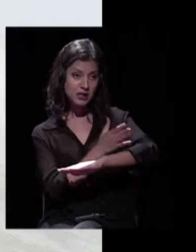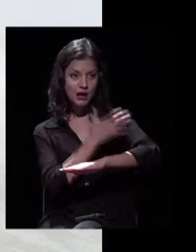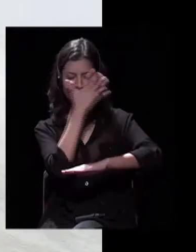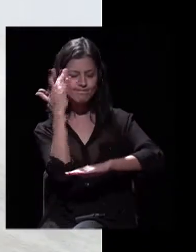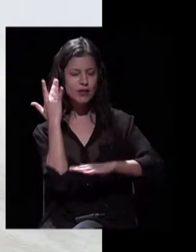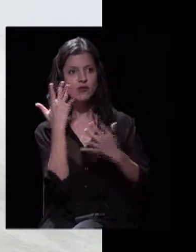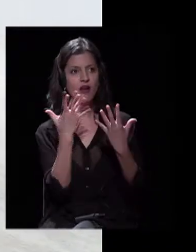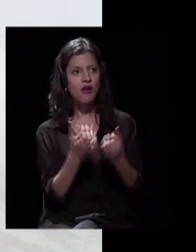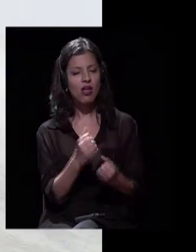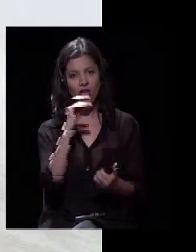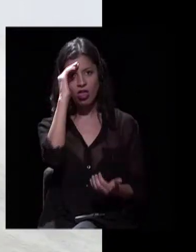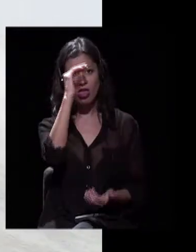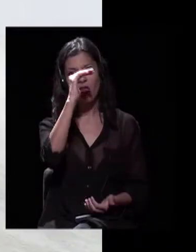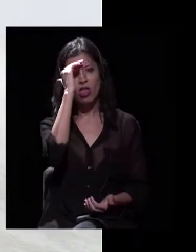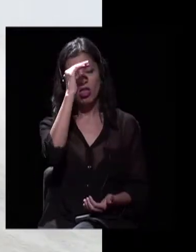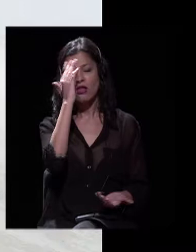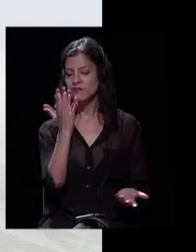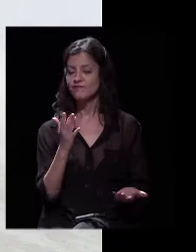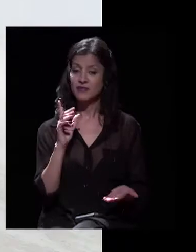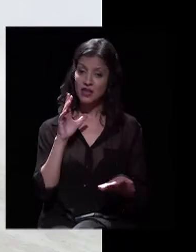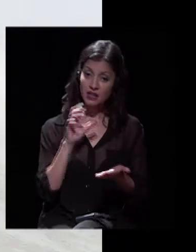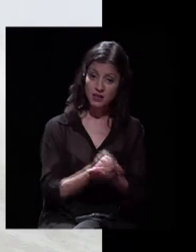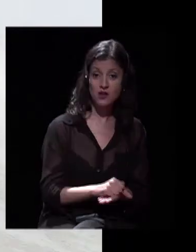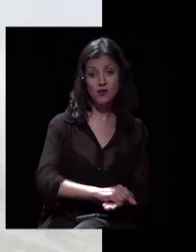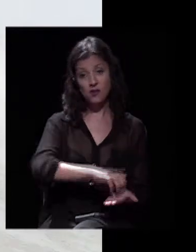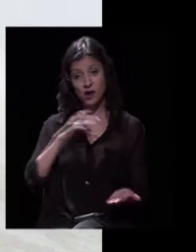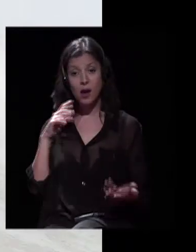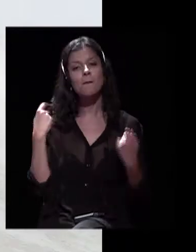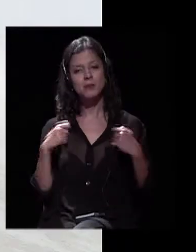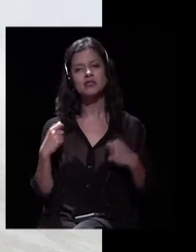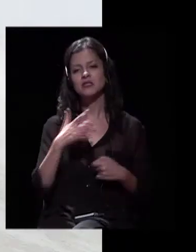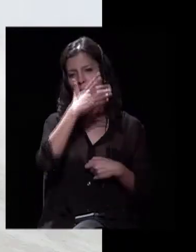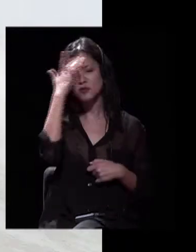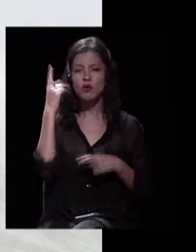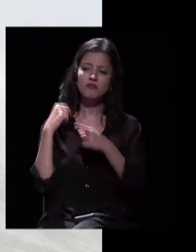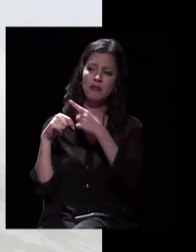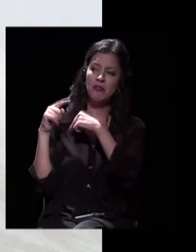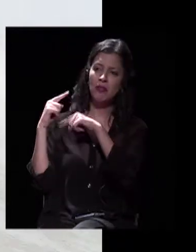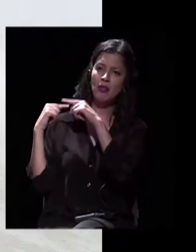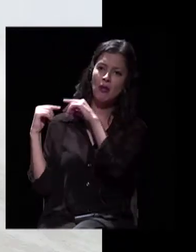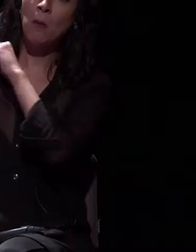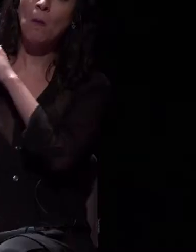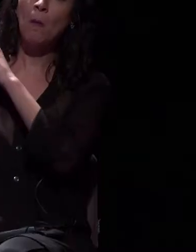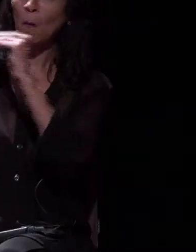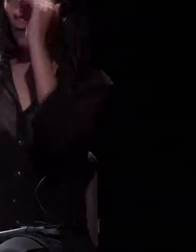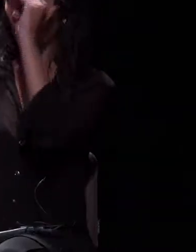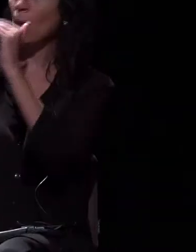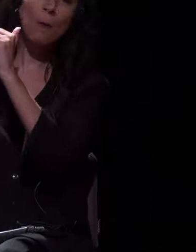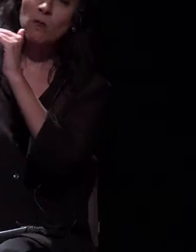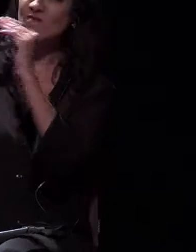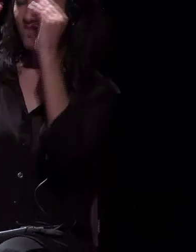epistemic disobedience seemed to be the only way out. So the paradigm shift mapped by the exhibition